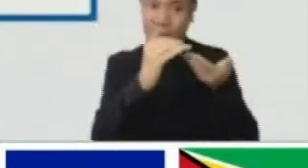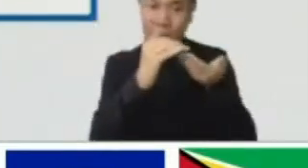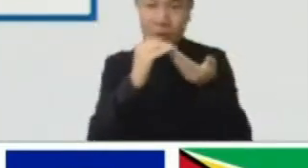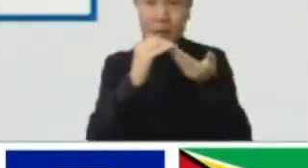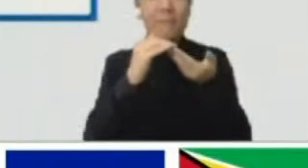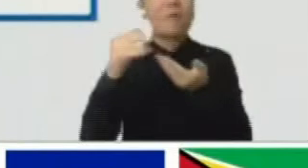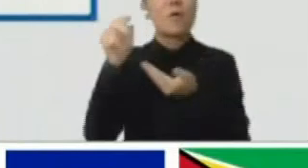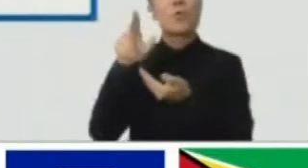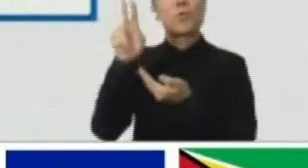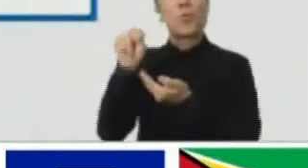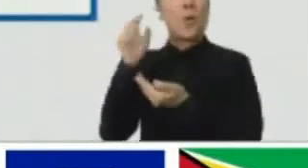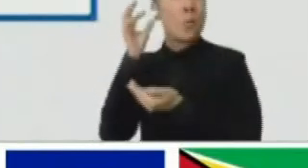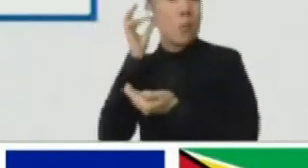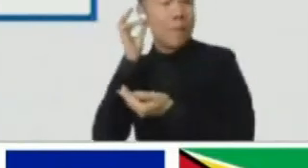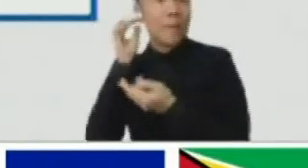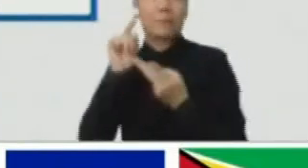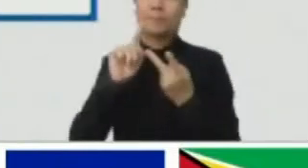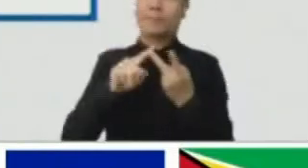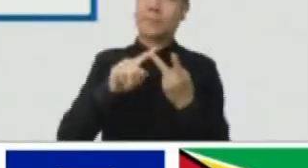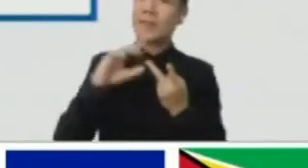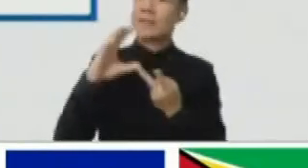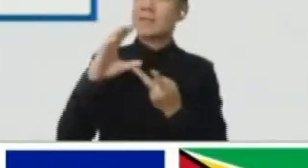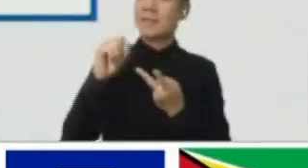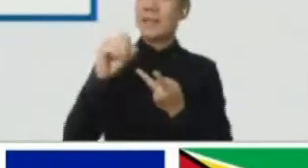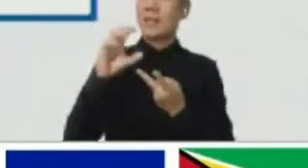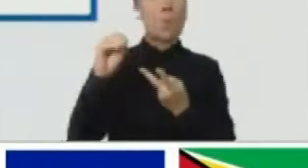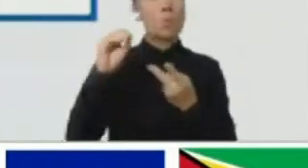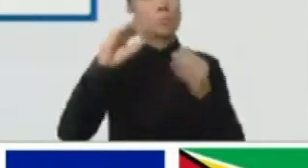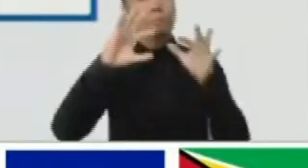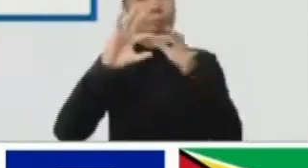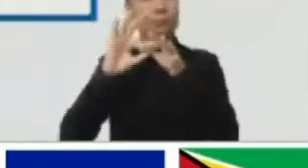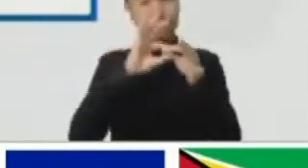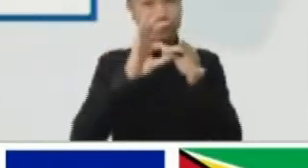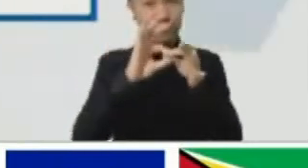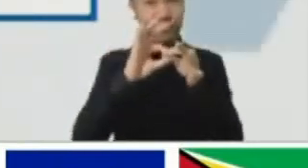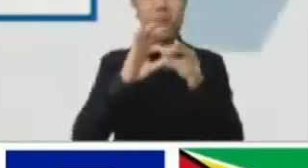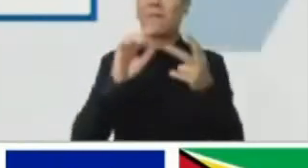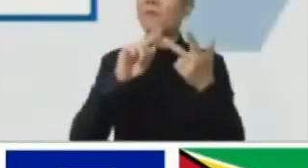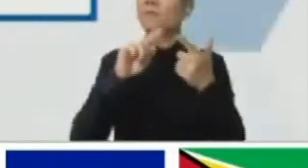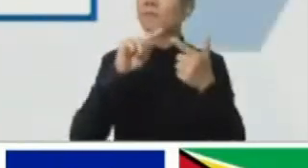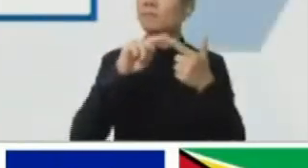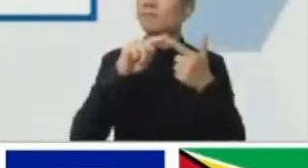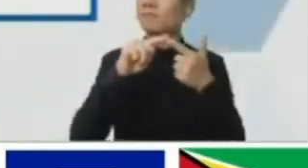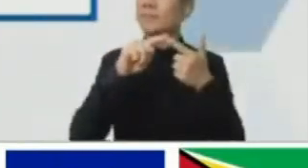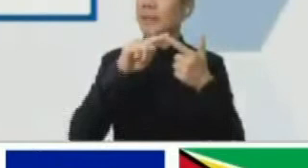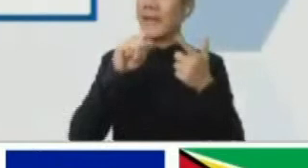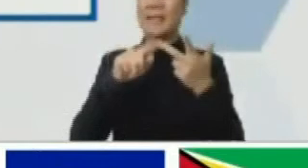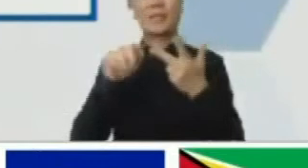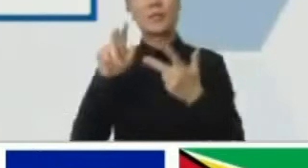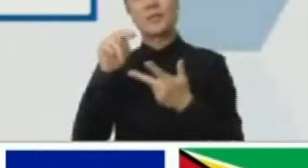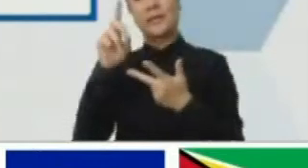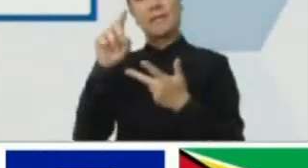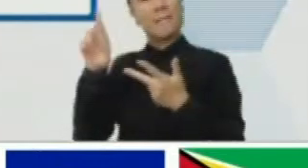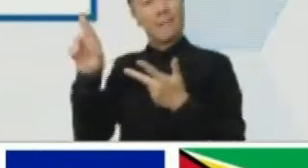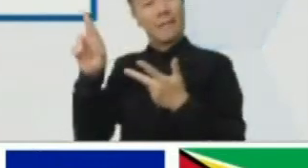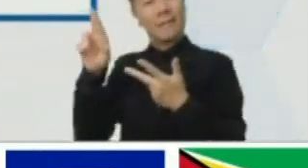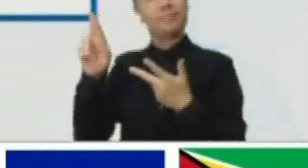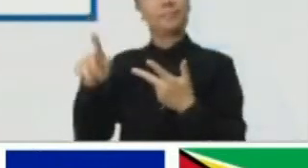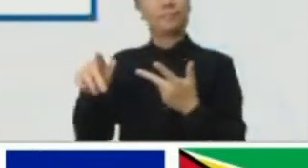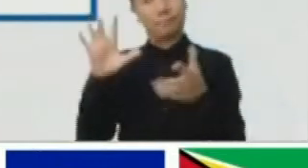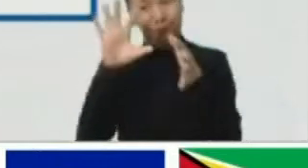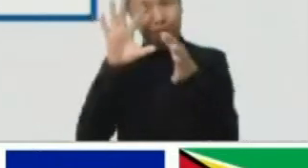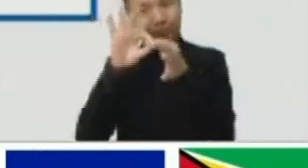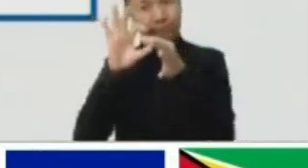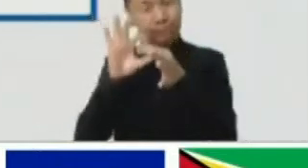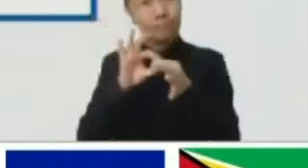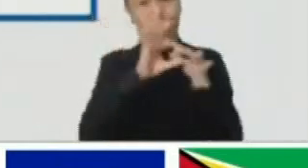Global Network of Civil Society Organizations for Disaster Reduction, and UNDRR, the network itself is